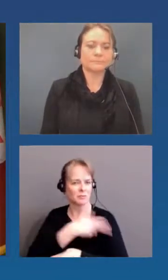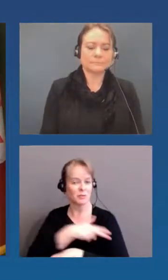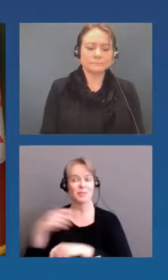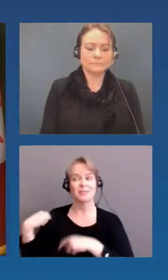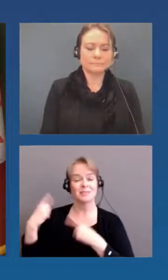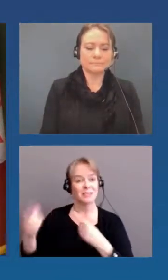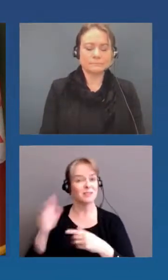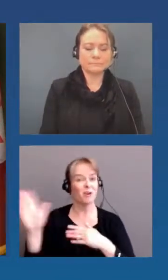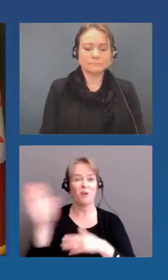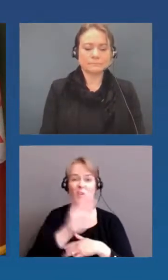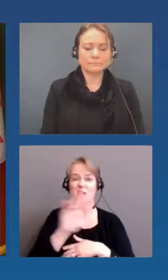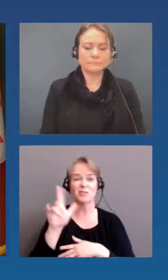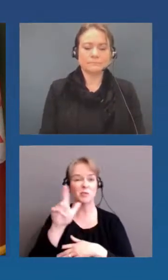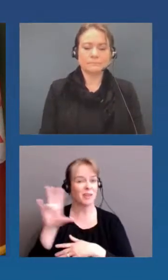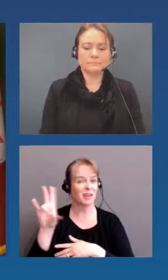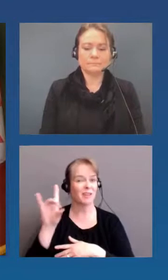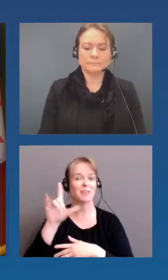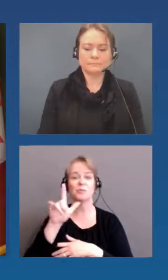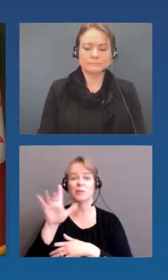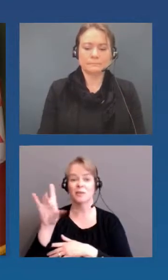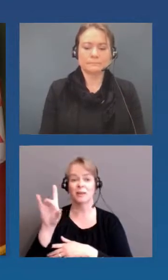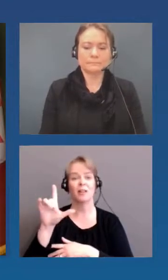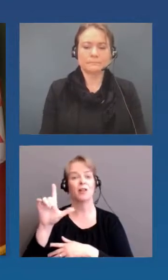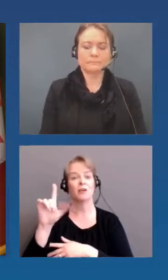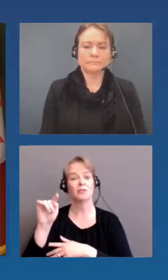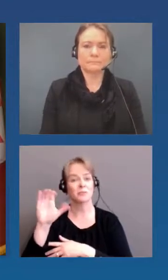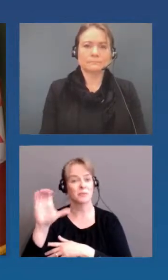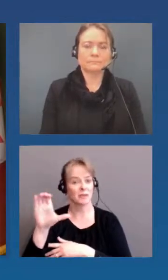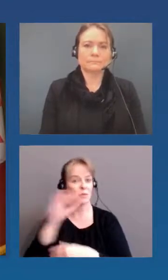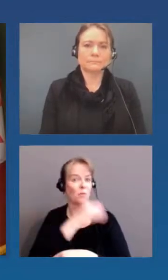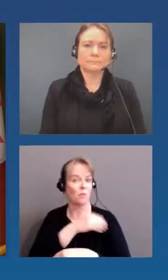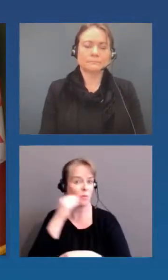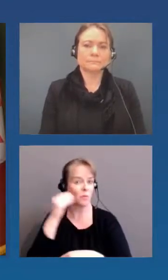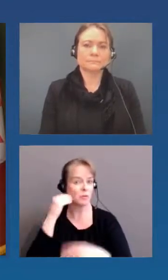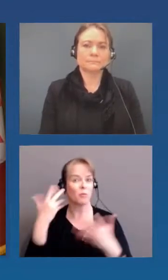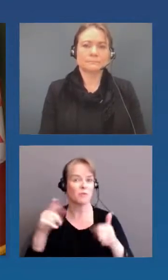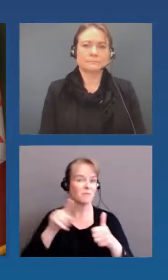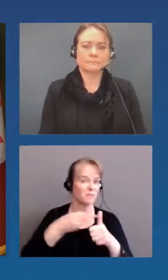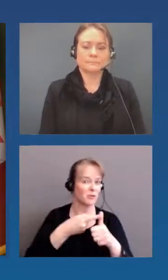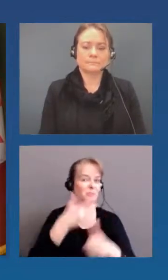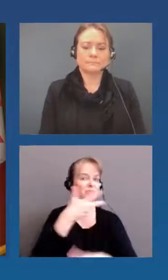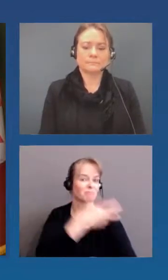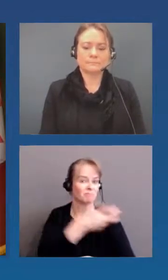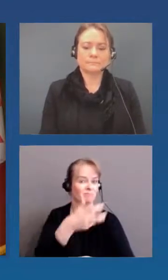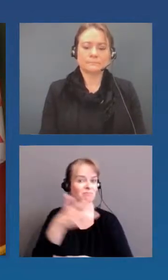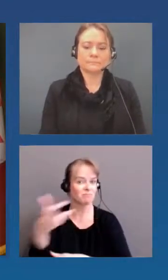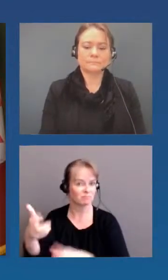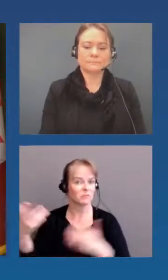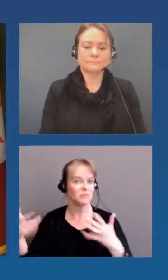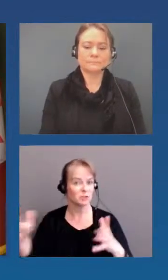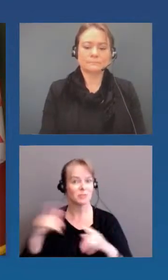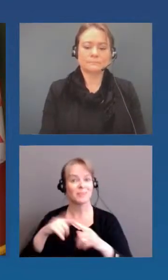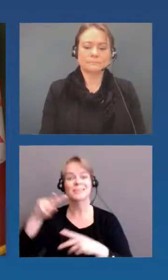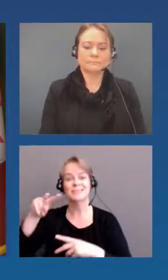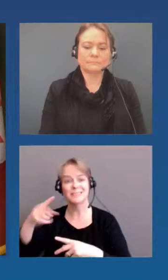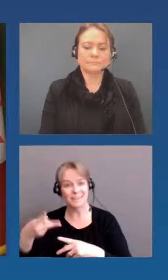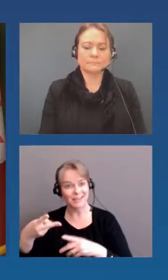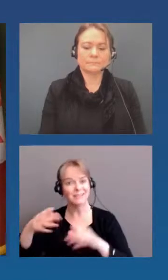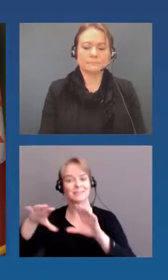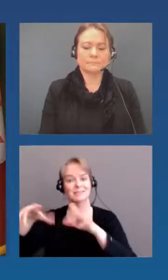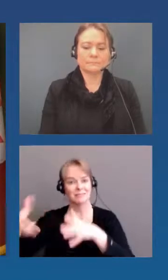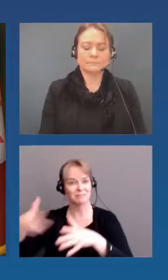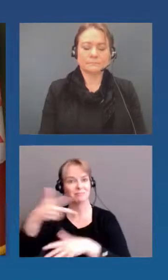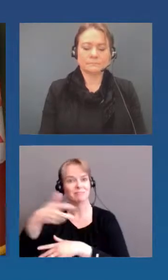received their first and second dose of vaccine. Second dose offers are currently underway for the residents of the 82